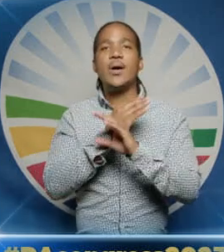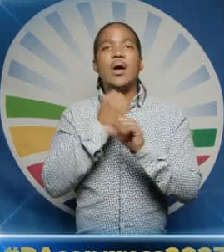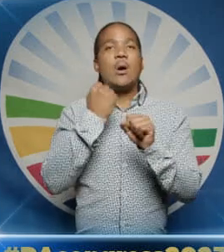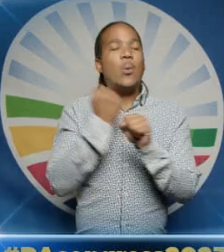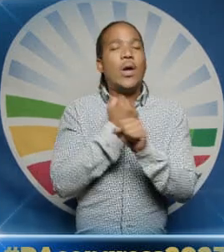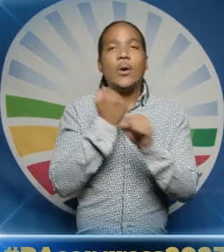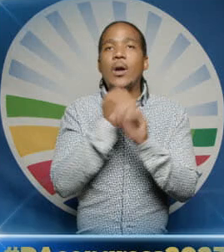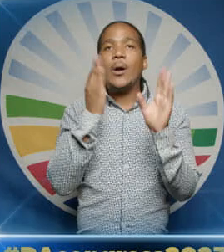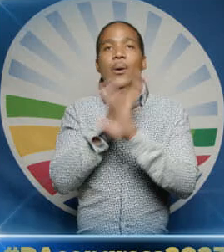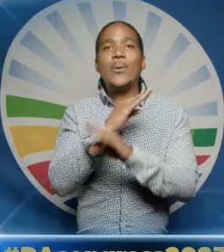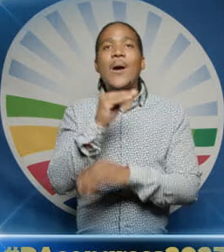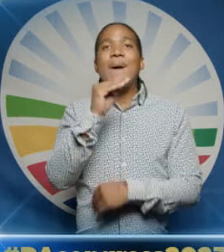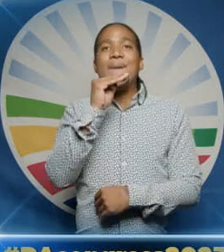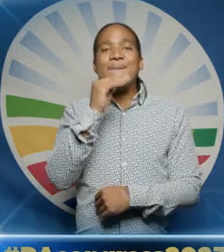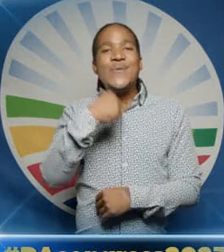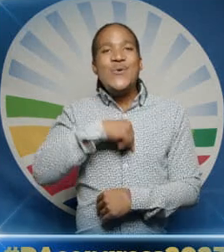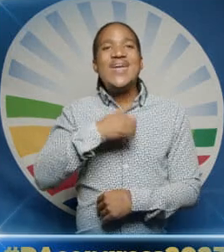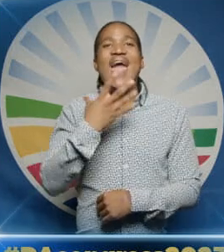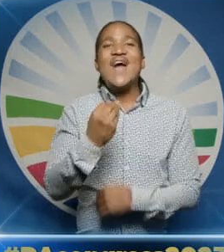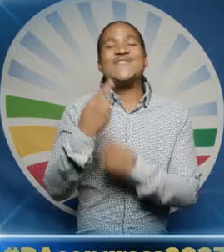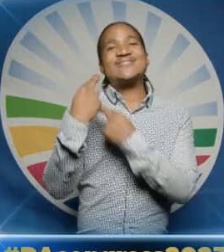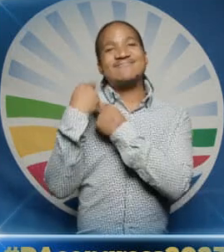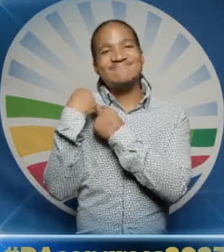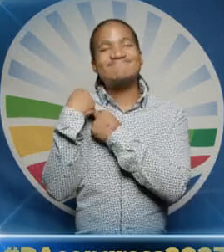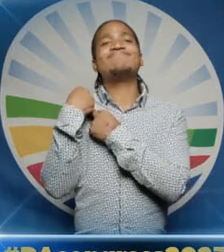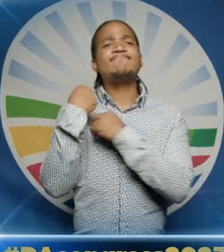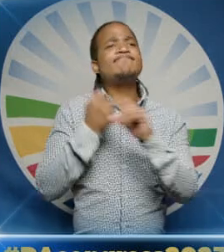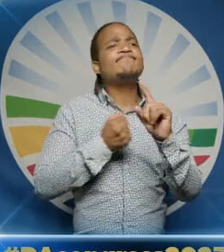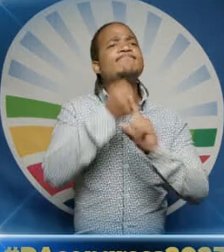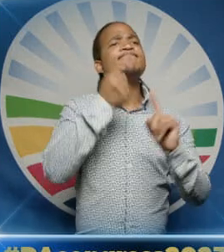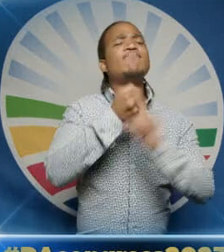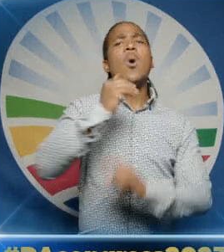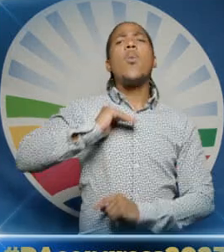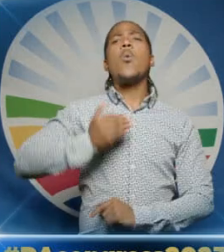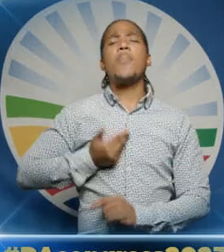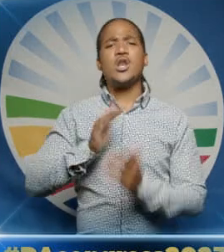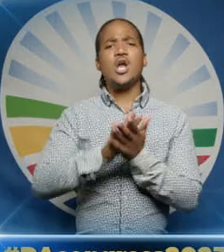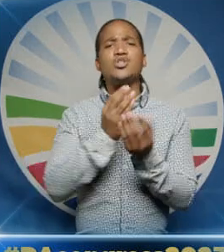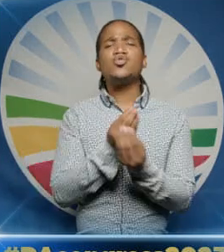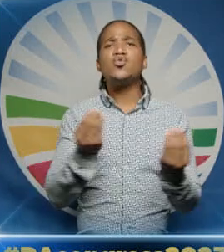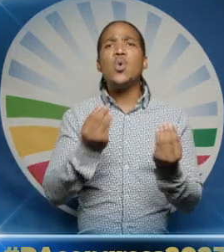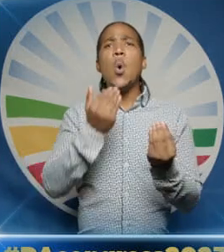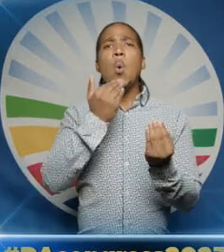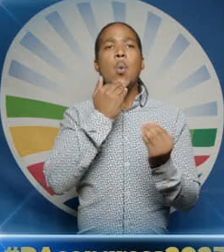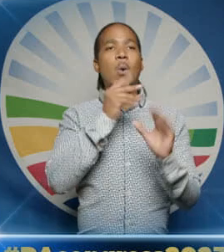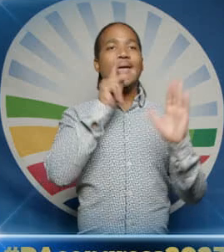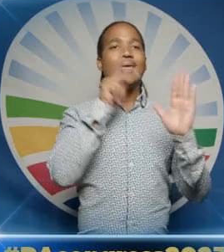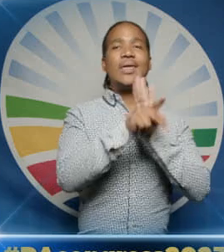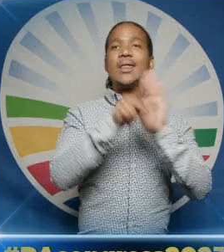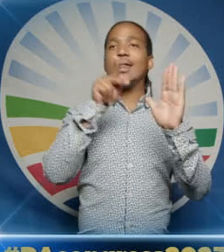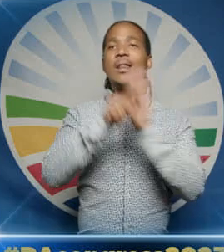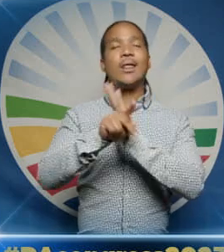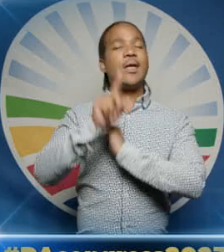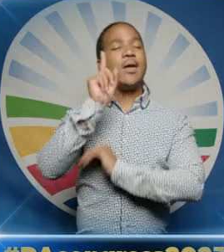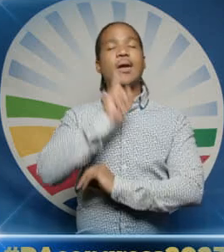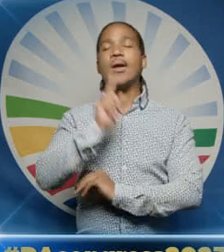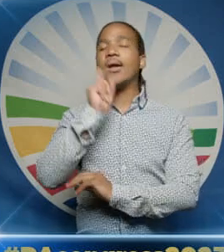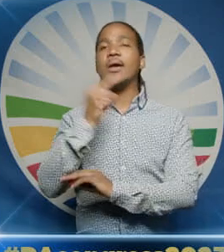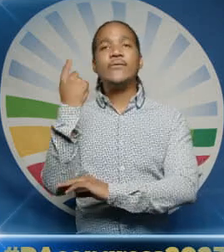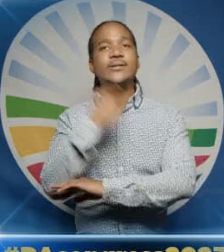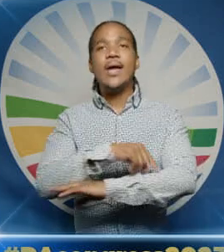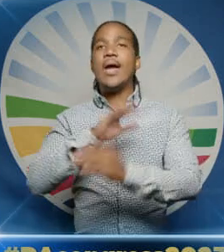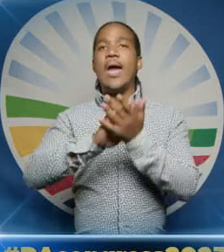day. Sinoxanduva lokulwela abafazi nabantwana ababulawayo bedlwengula imihla